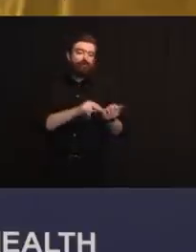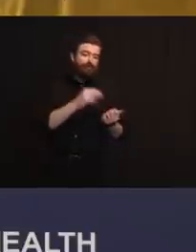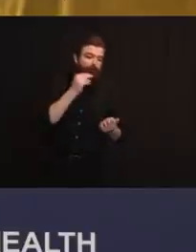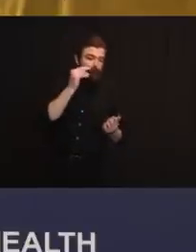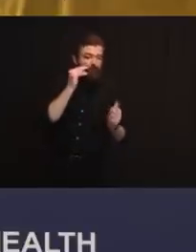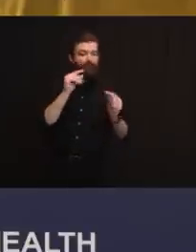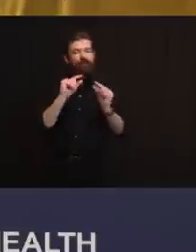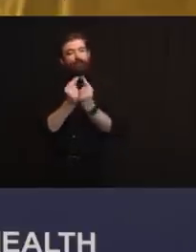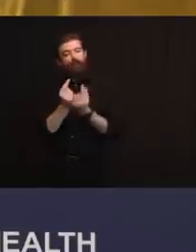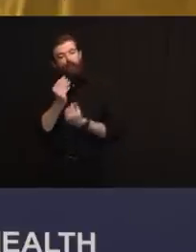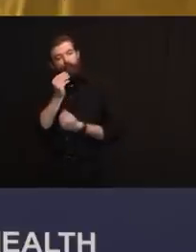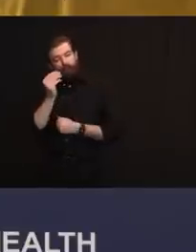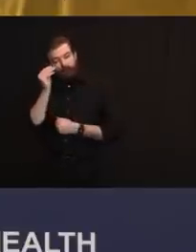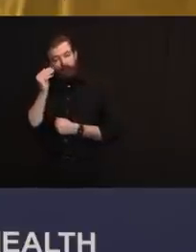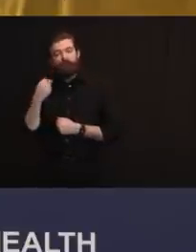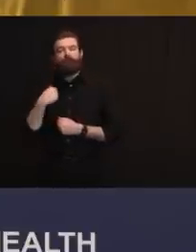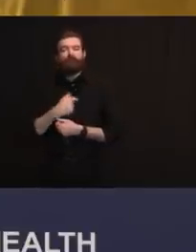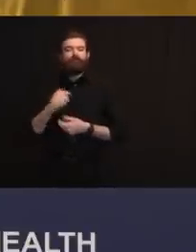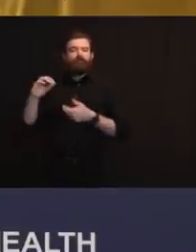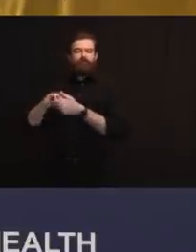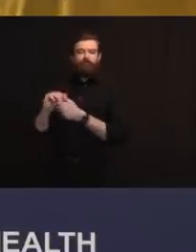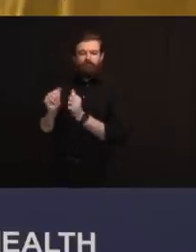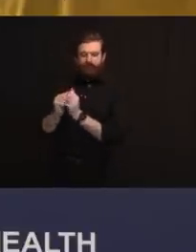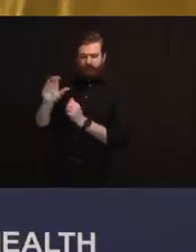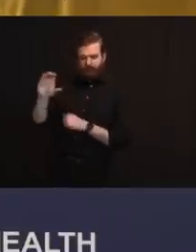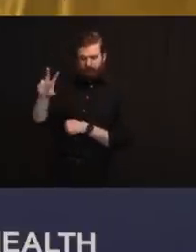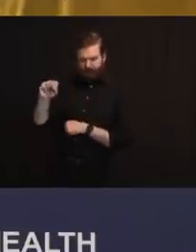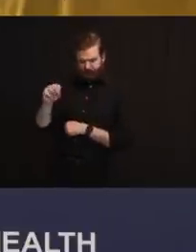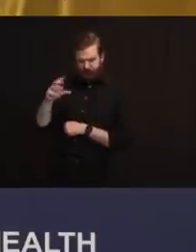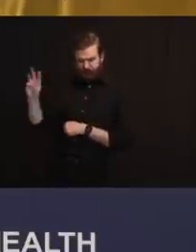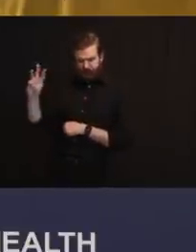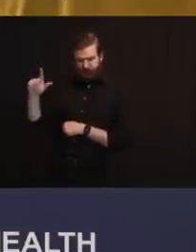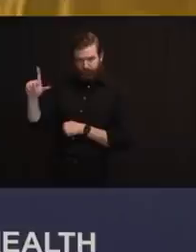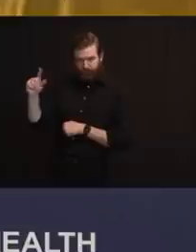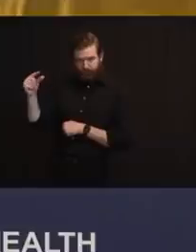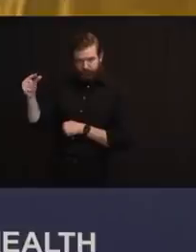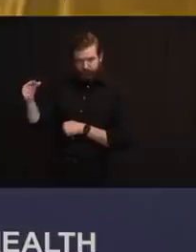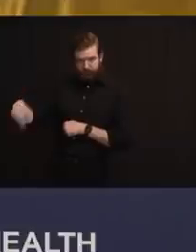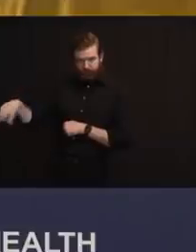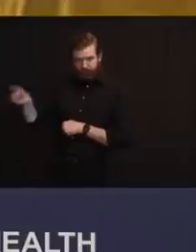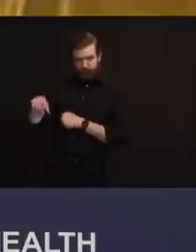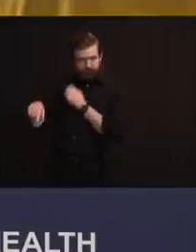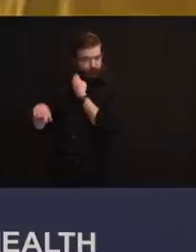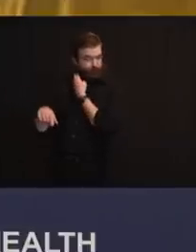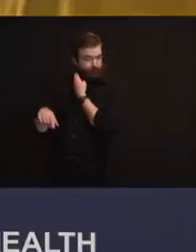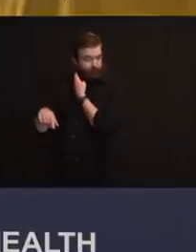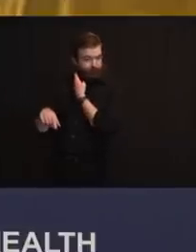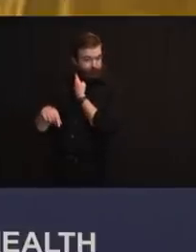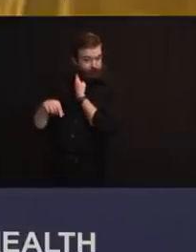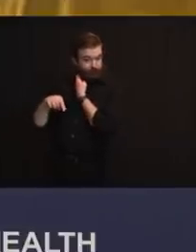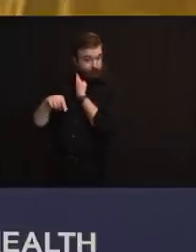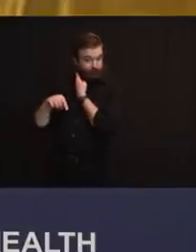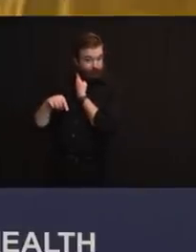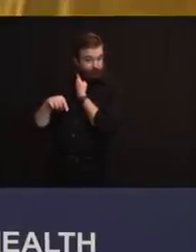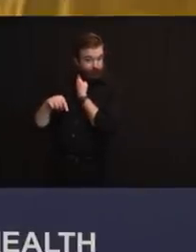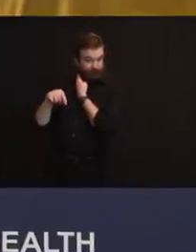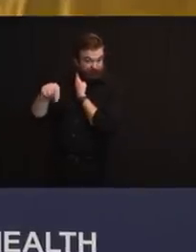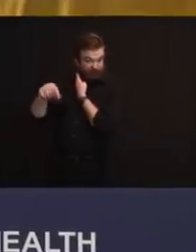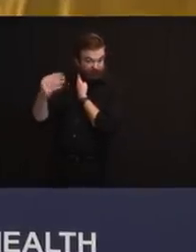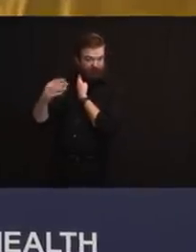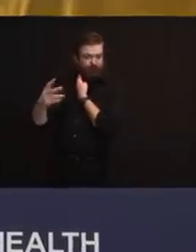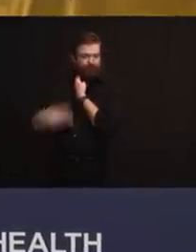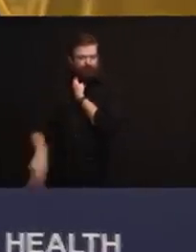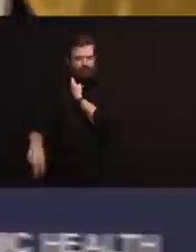Walgreens channel a week from Monday. I guess the question, Judy, is there any color as to why not earlier than